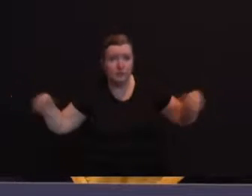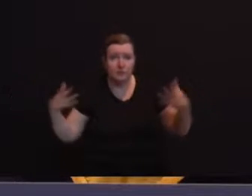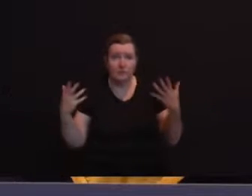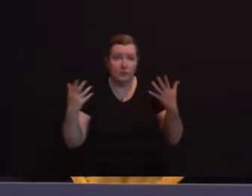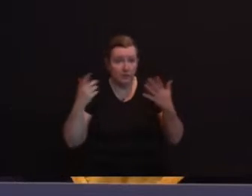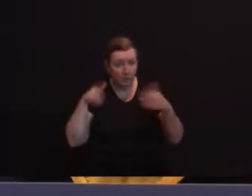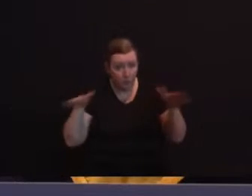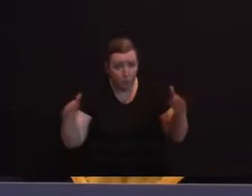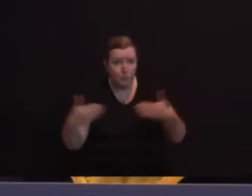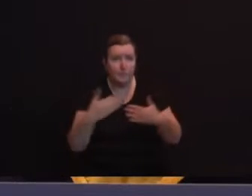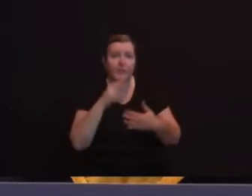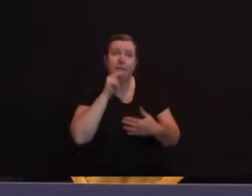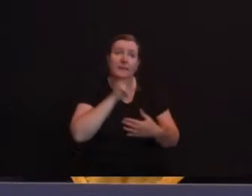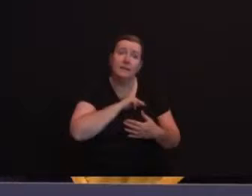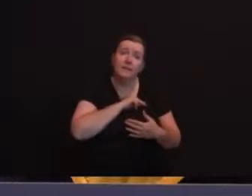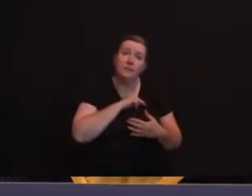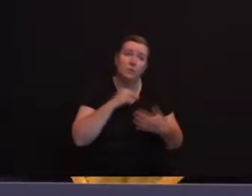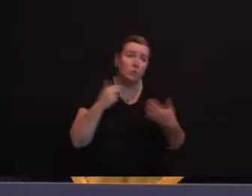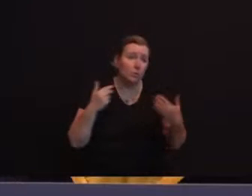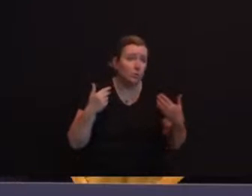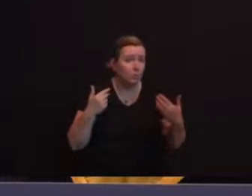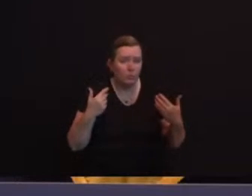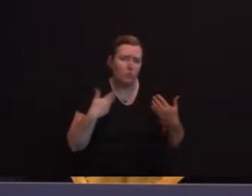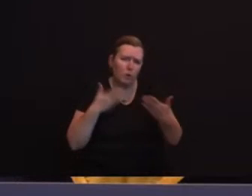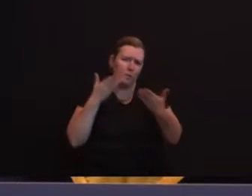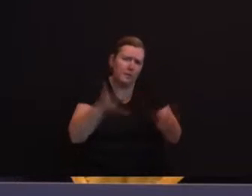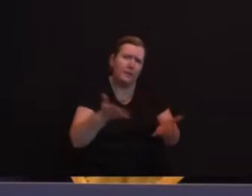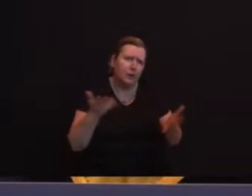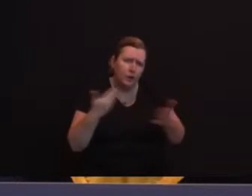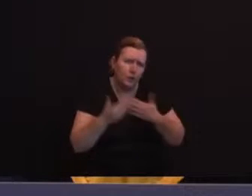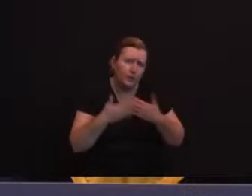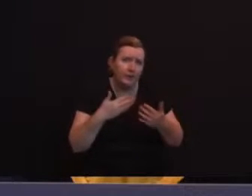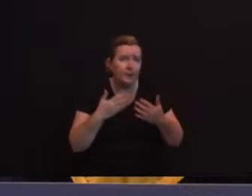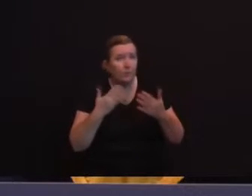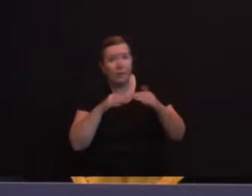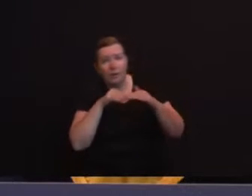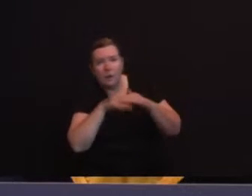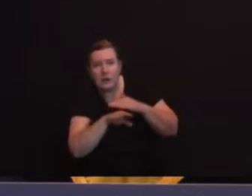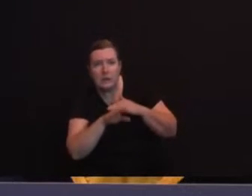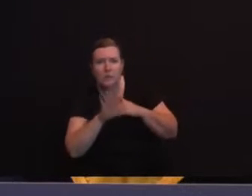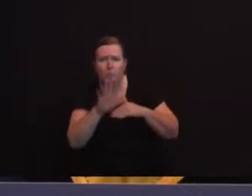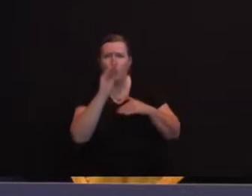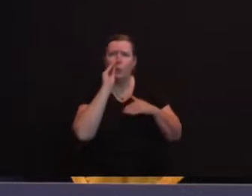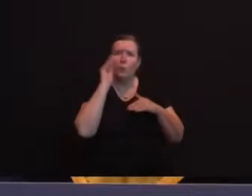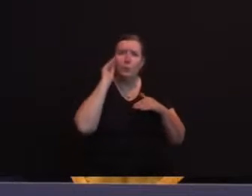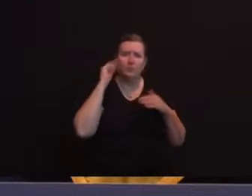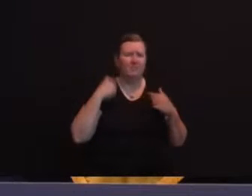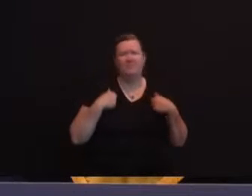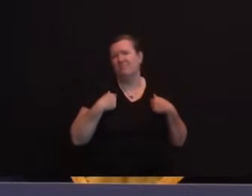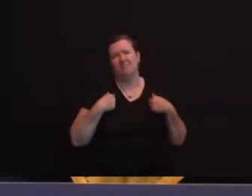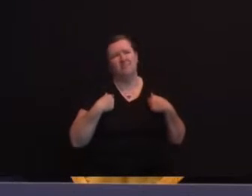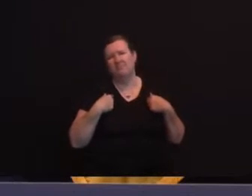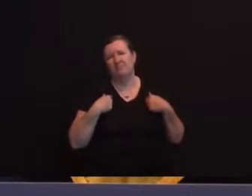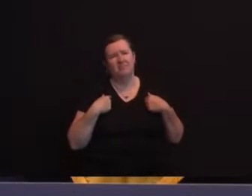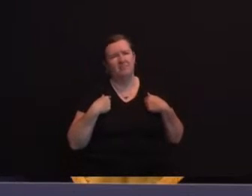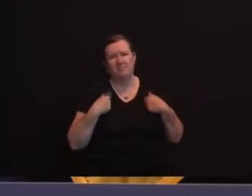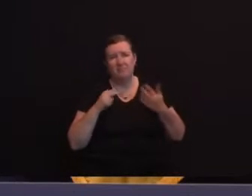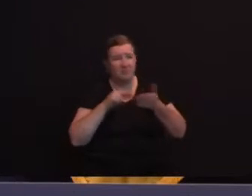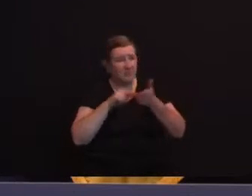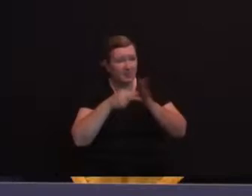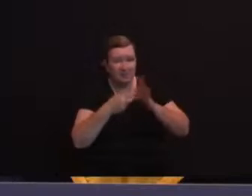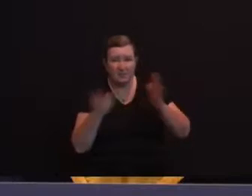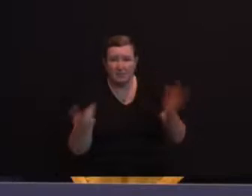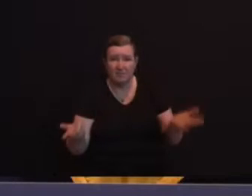us to begin with, but we don't have visibility into most of those. But that does not mean that we as